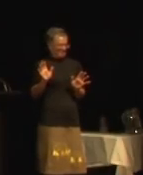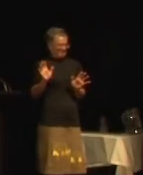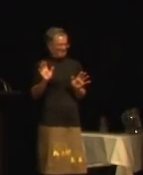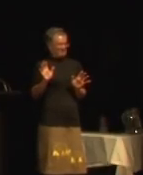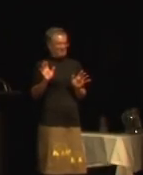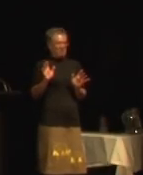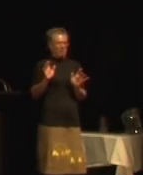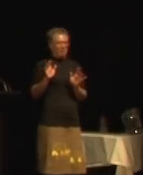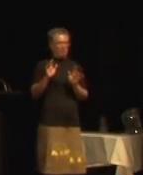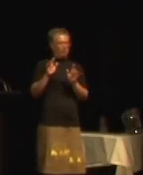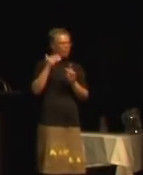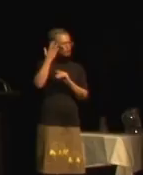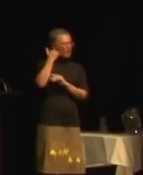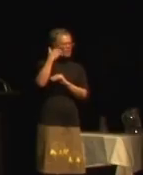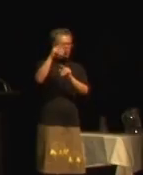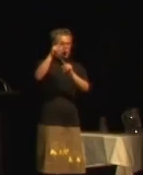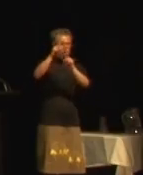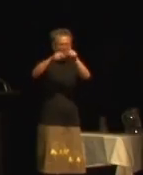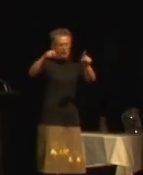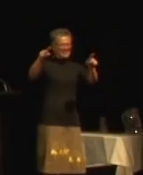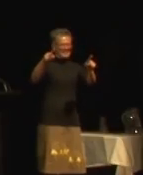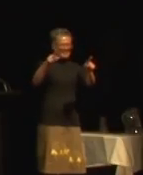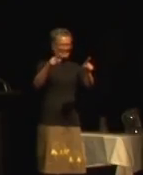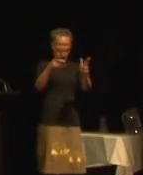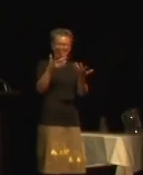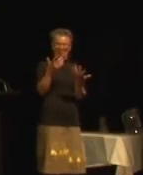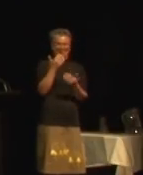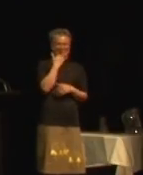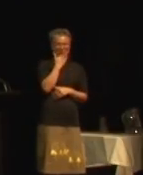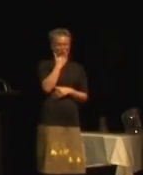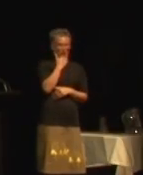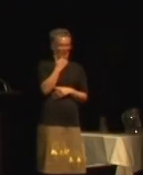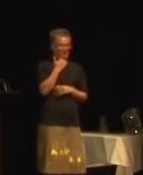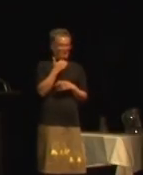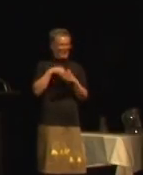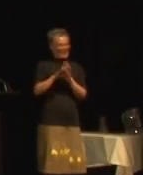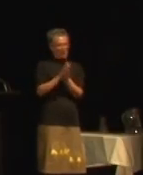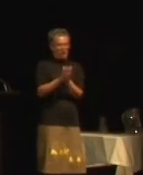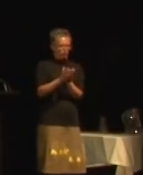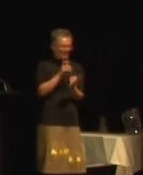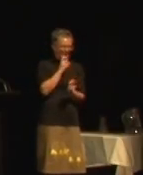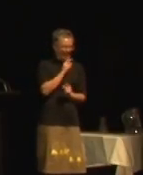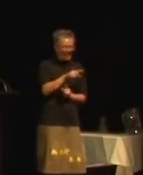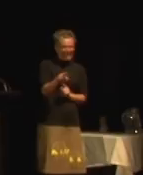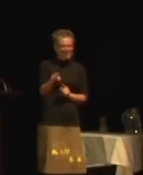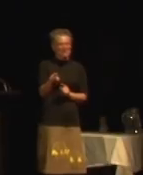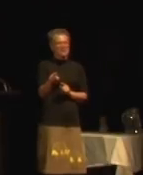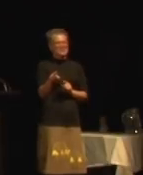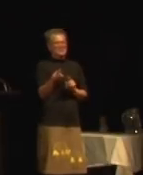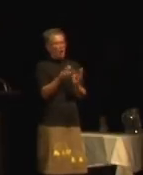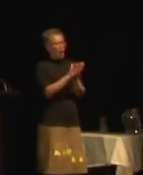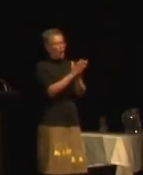of racial diversity in librarianship and looking at how undiverse the library school pipeline is,